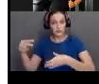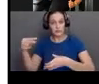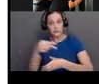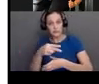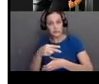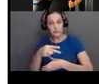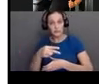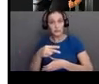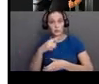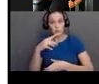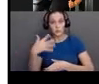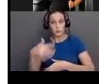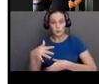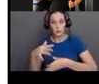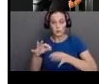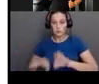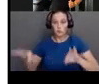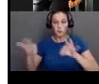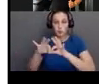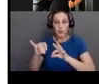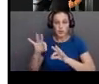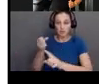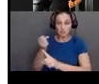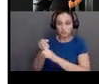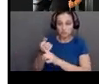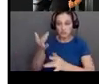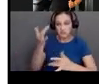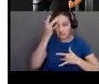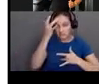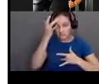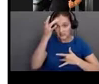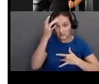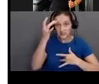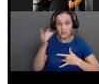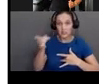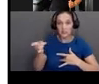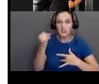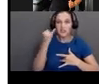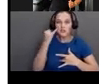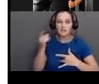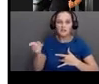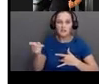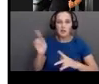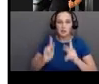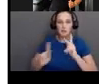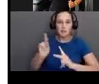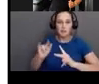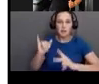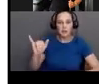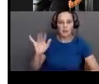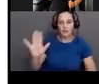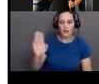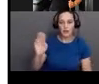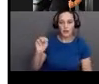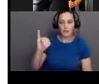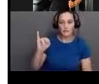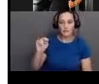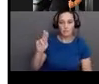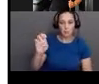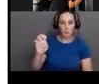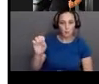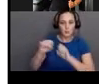very sick if they catch CMD, and that would be people with compromised immune systems, people who've had a organ